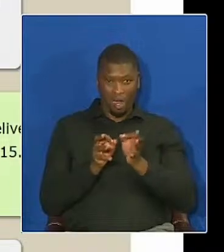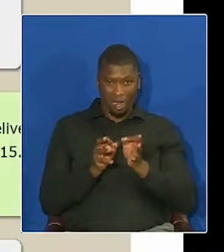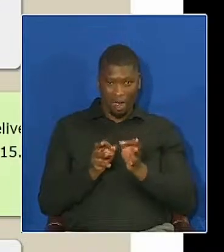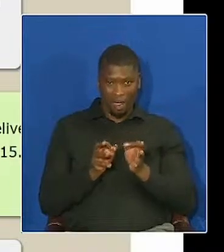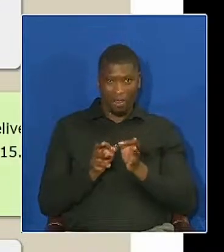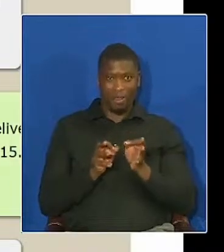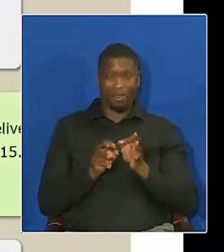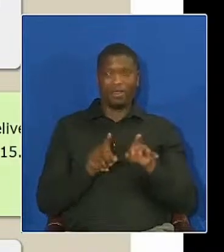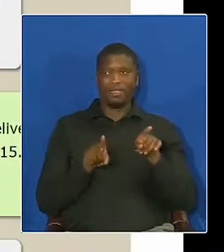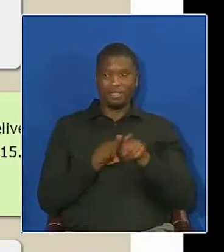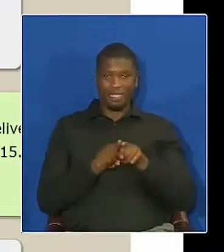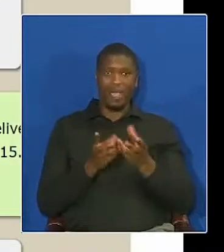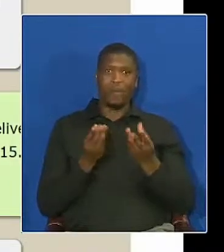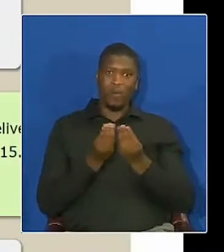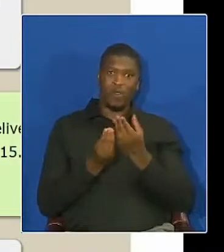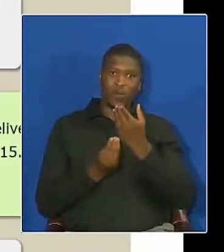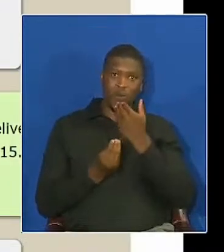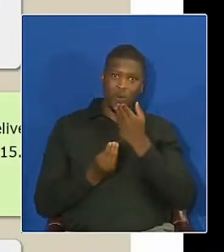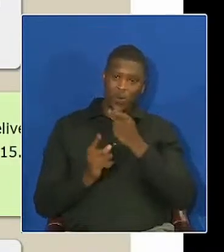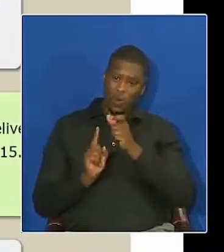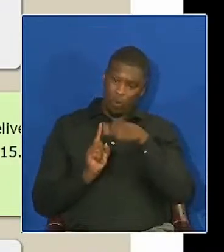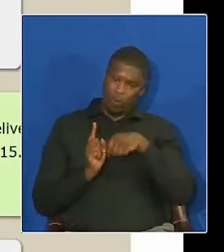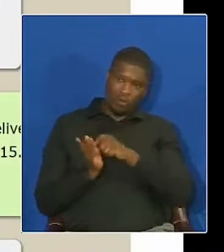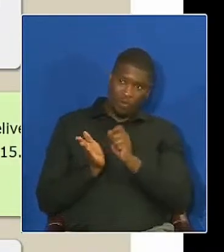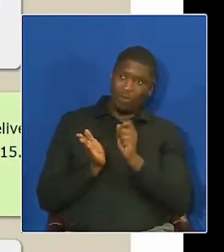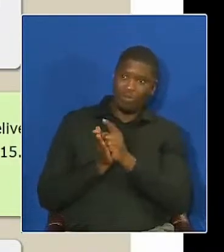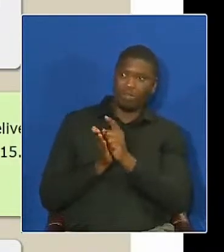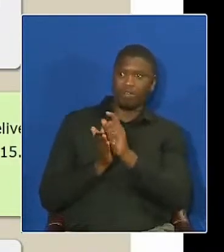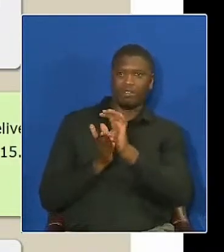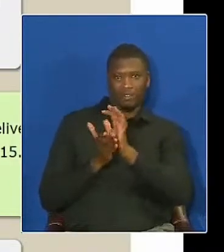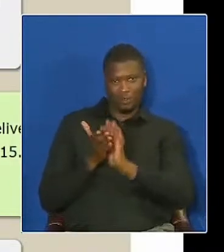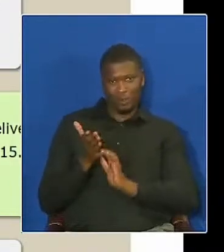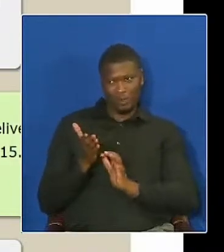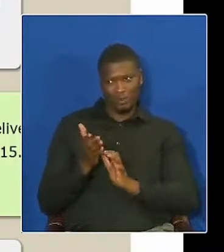with the sender of that story,